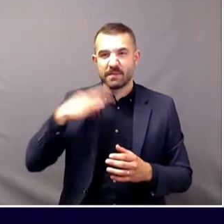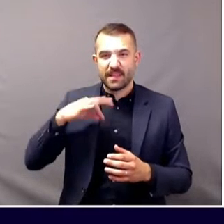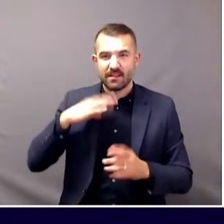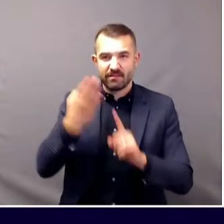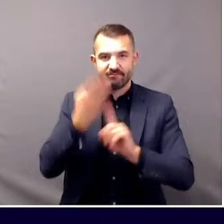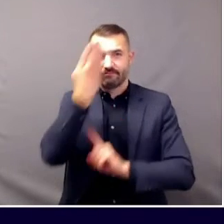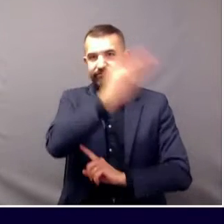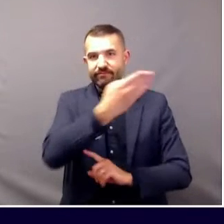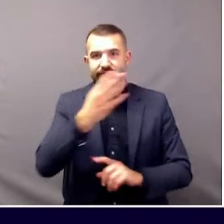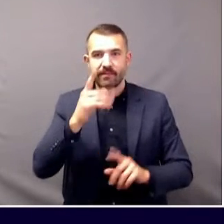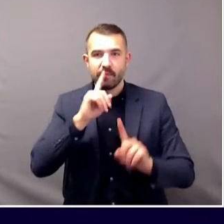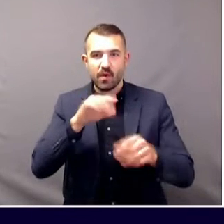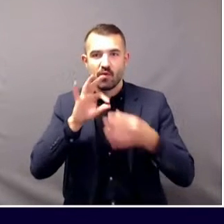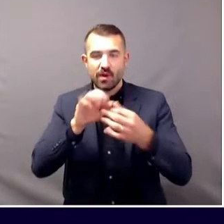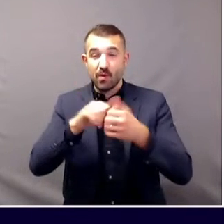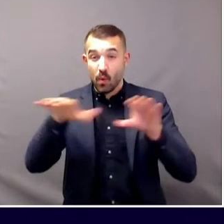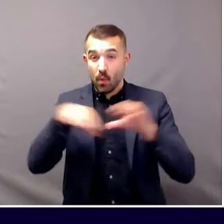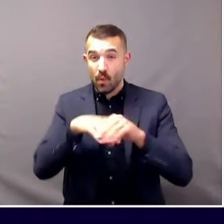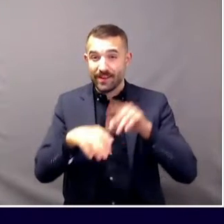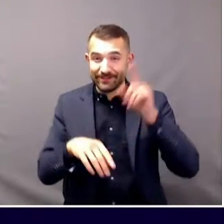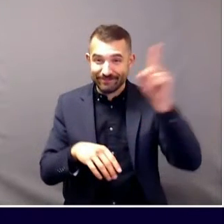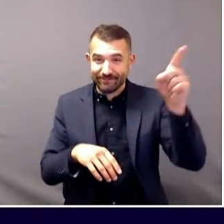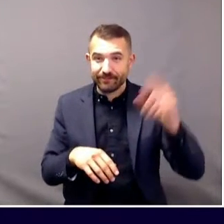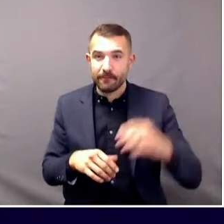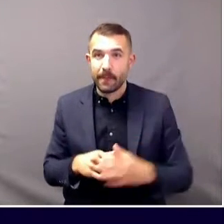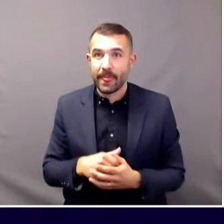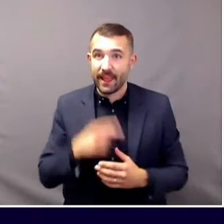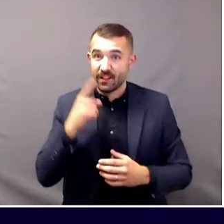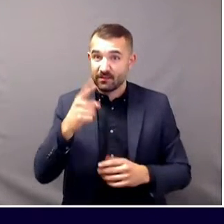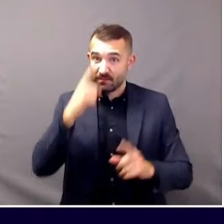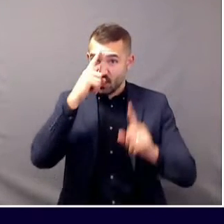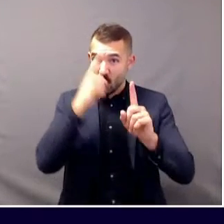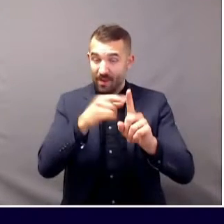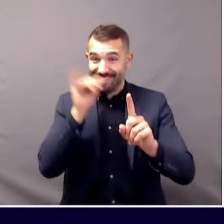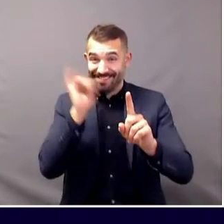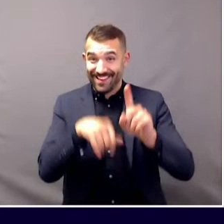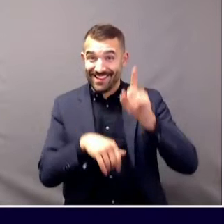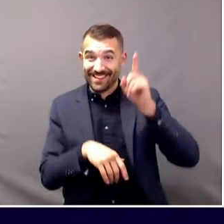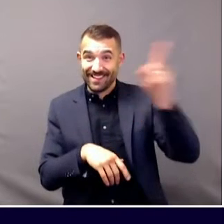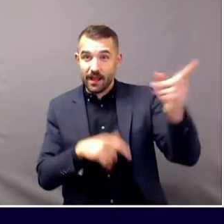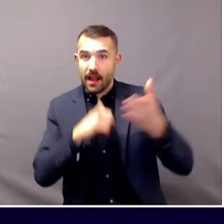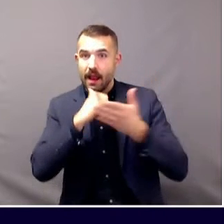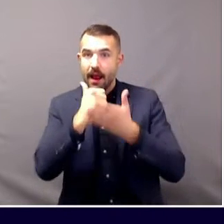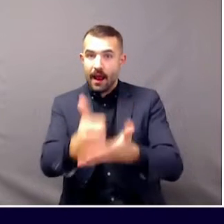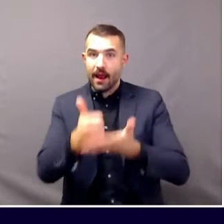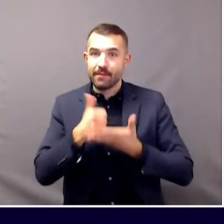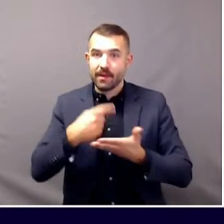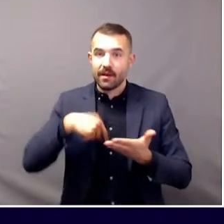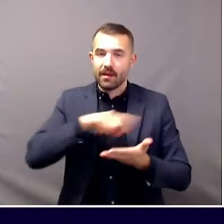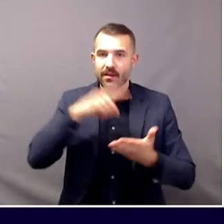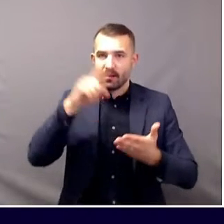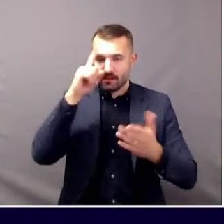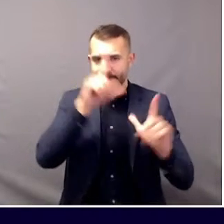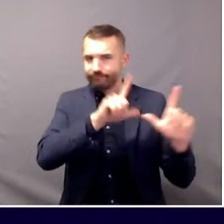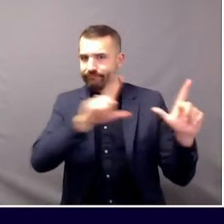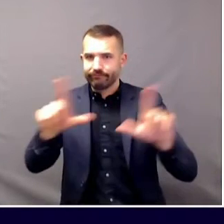to prevent or maybe even understand future outbreaks that we see here in our state? Yes, it will, Allison, not just